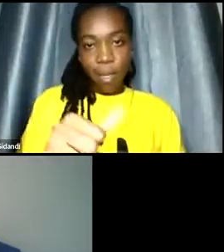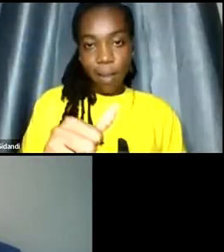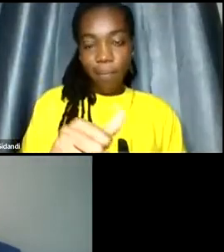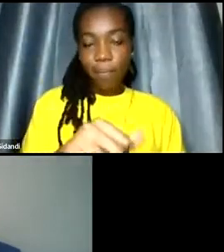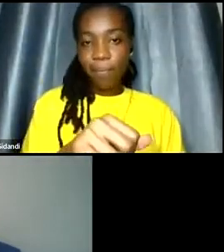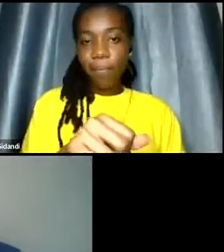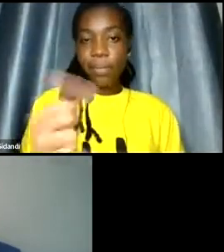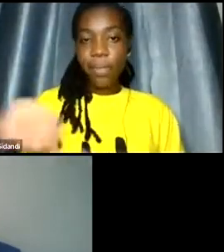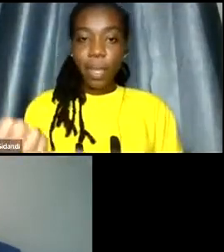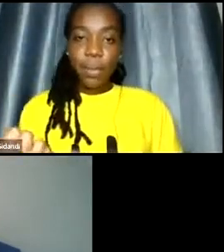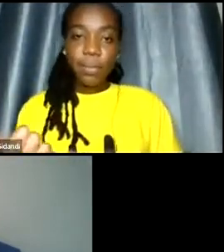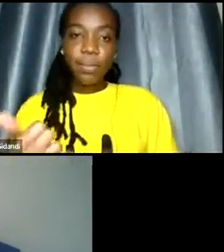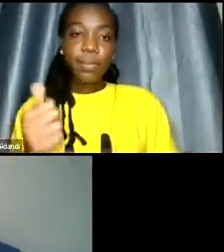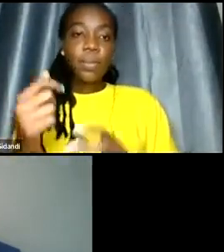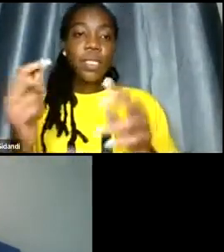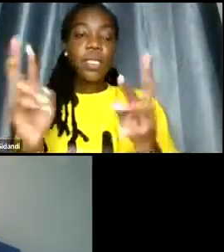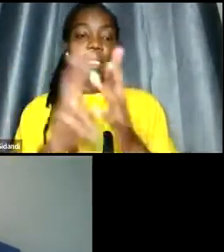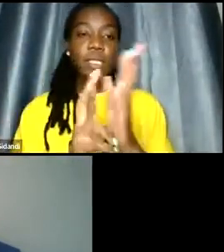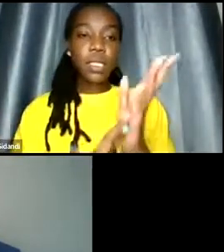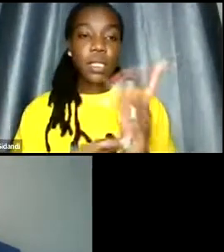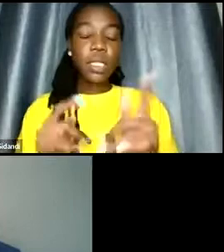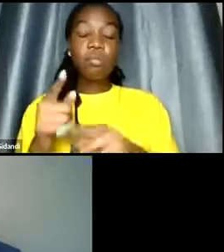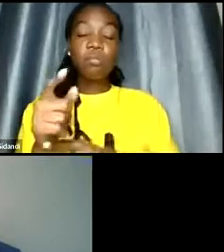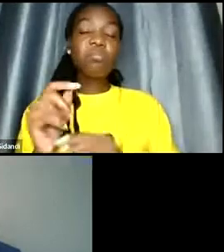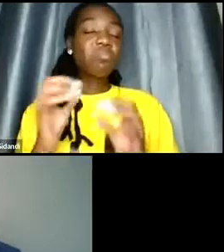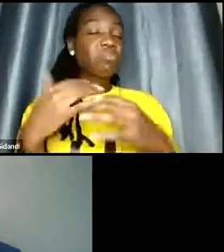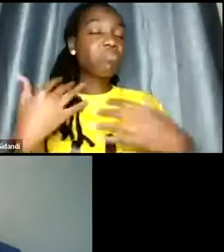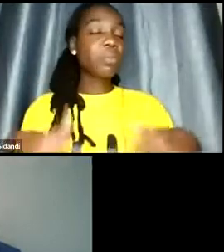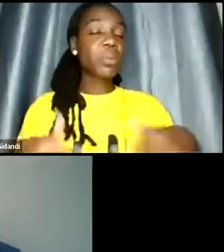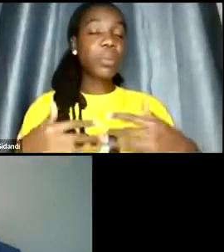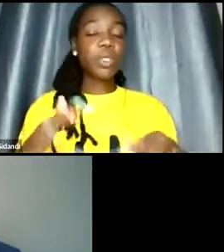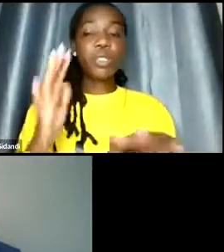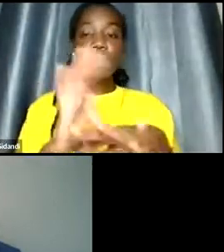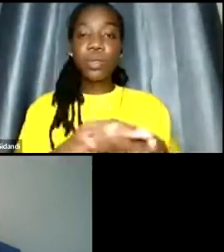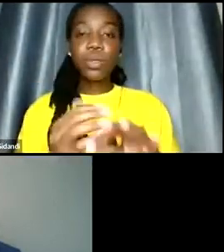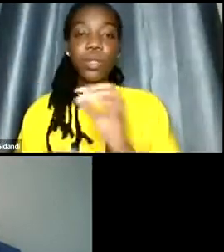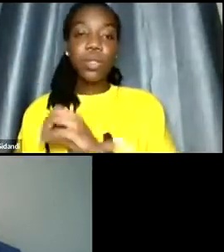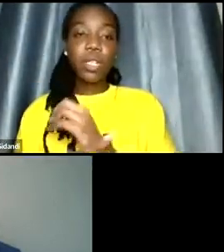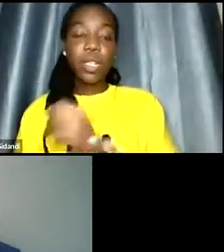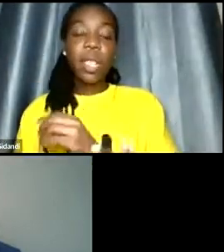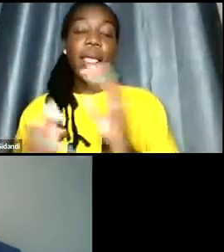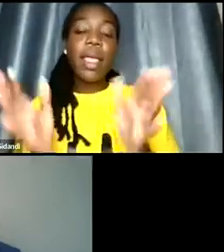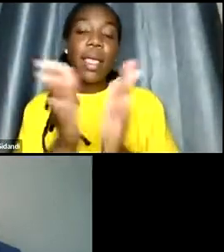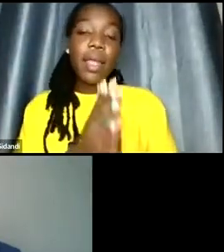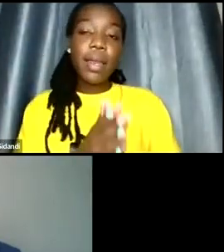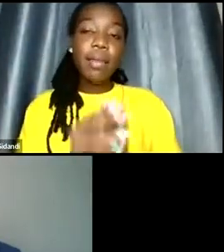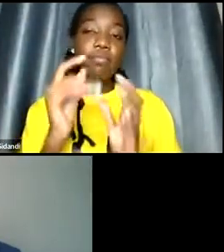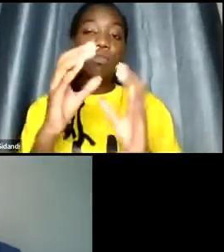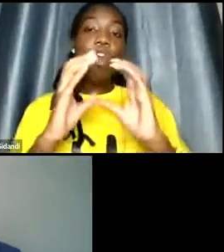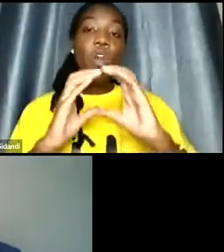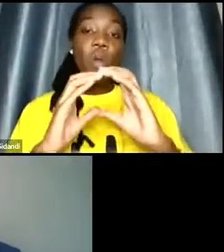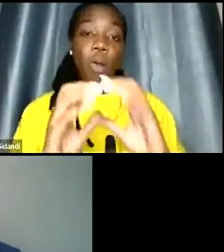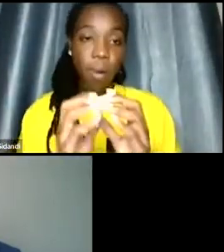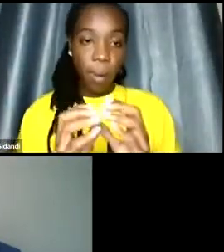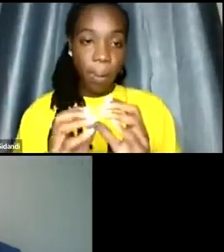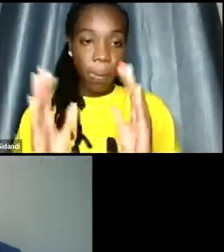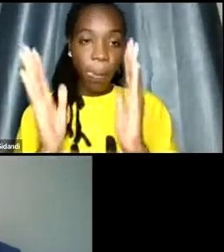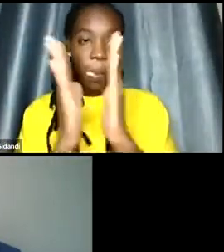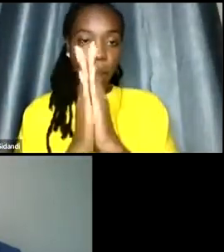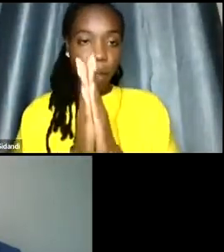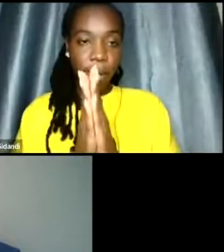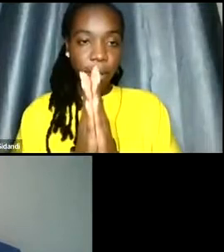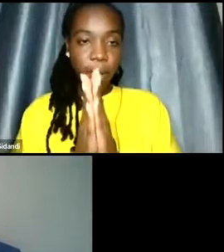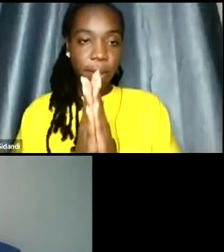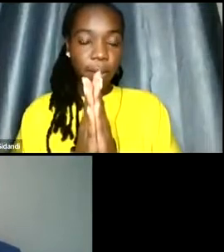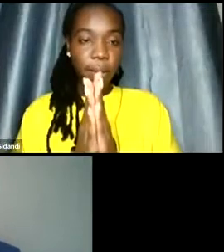may require for your organization. He's an awesome, awesome consultant besides being a coach, and his